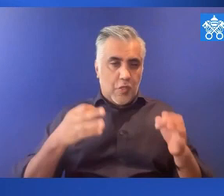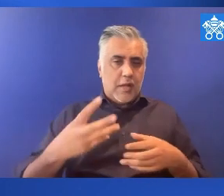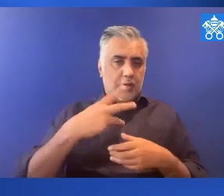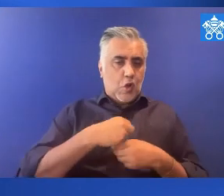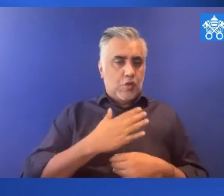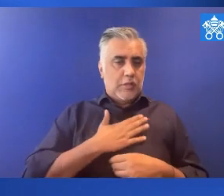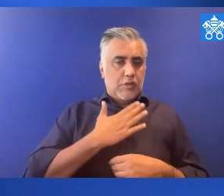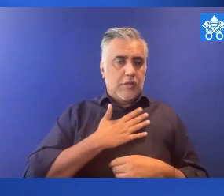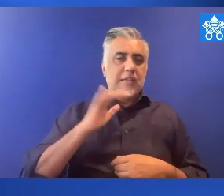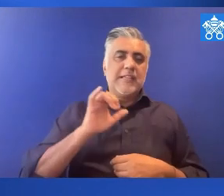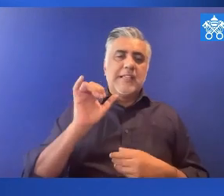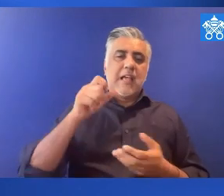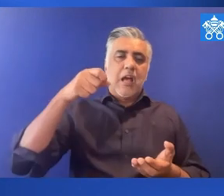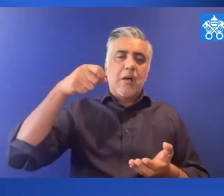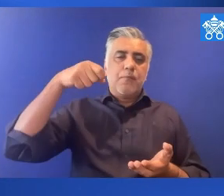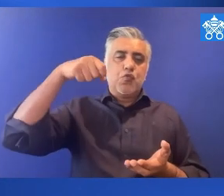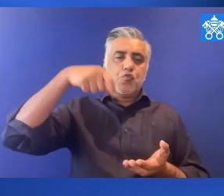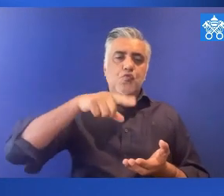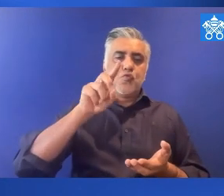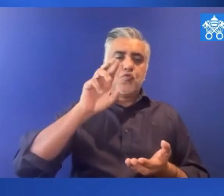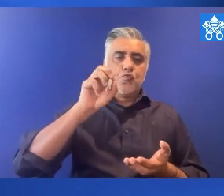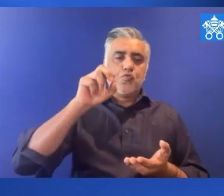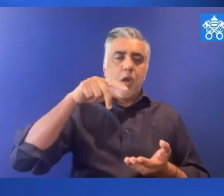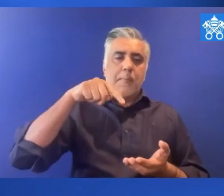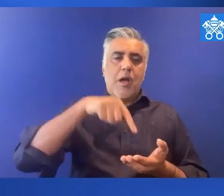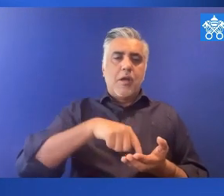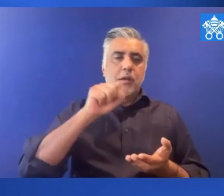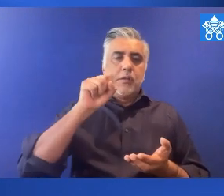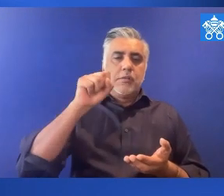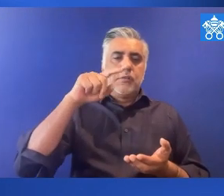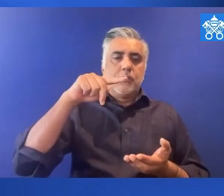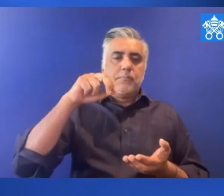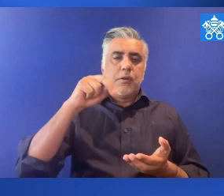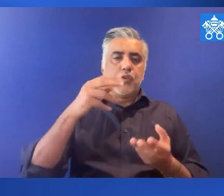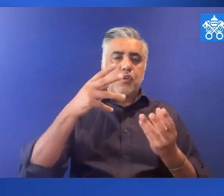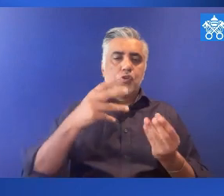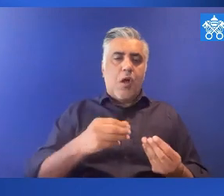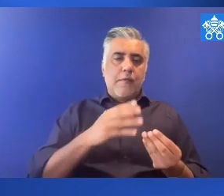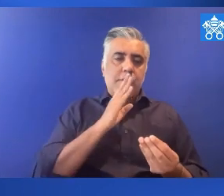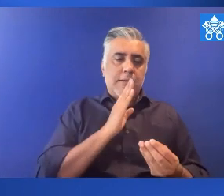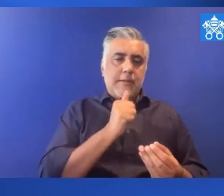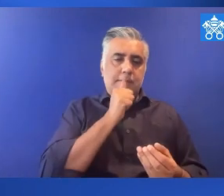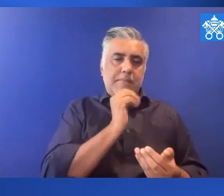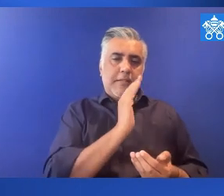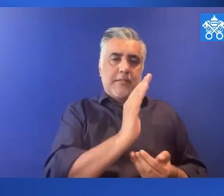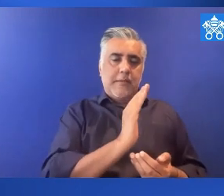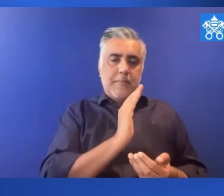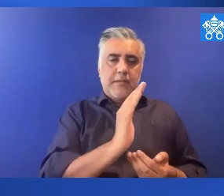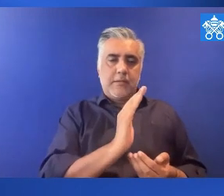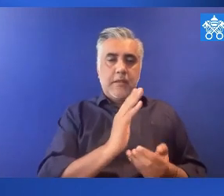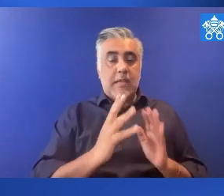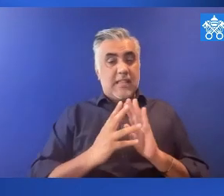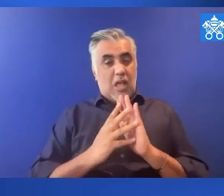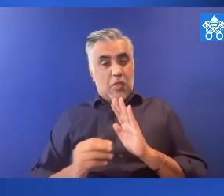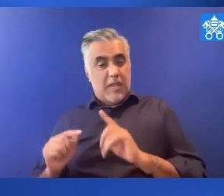imitations. An authentic consolation is like a drop on a sponge, is soft